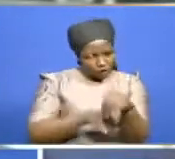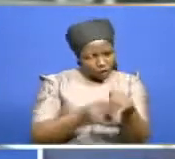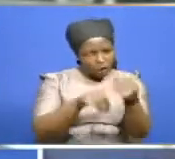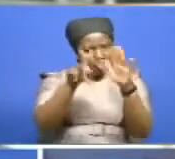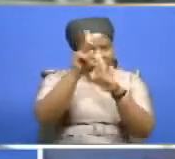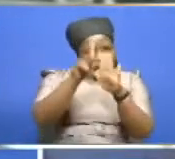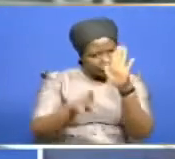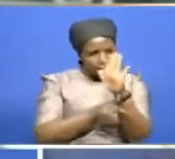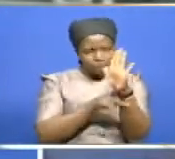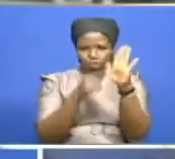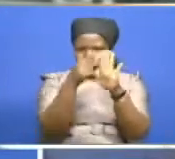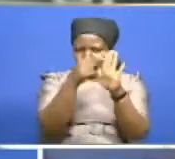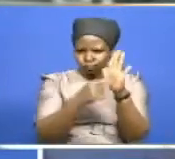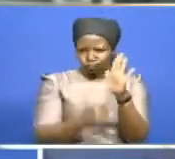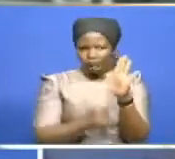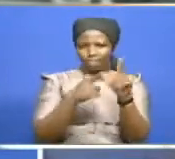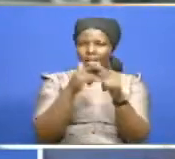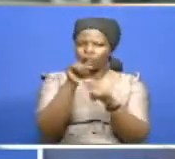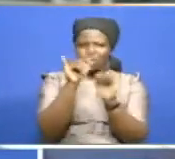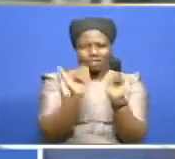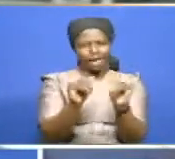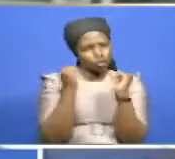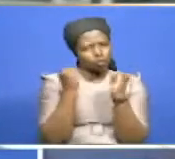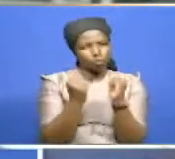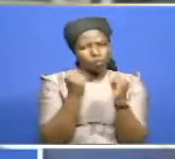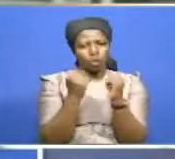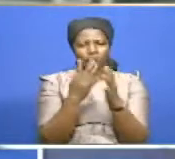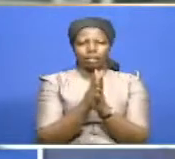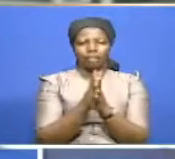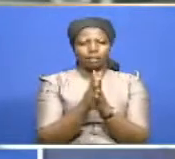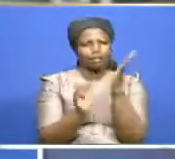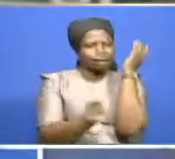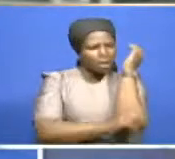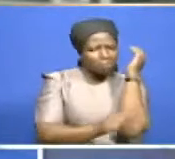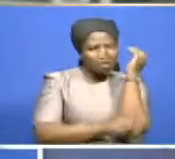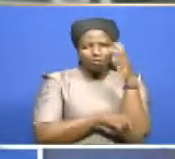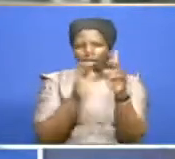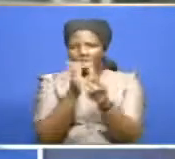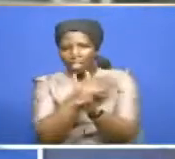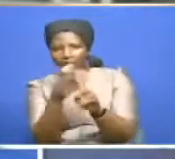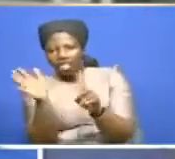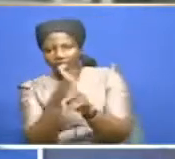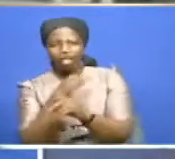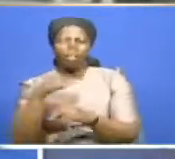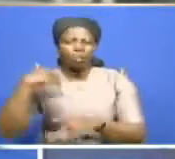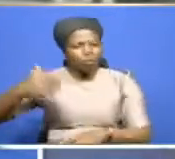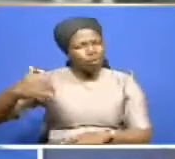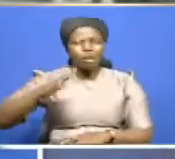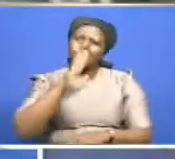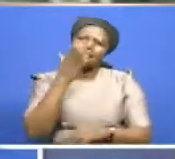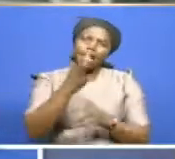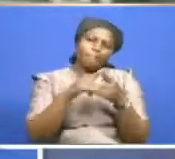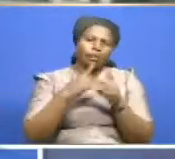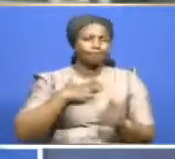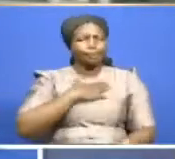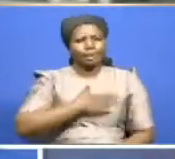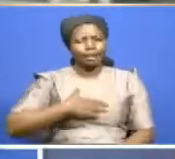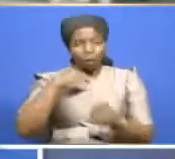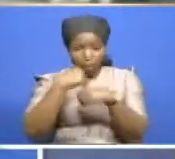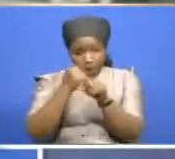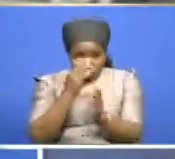principles, you will stand firm. The temptations and seductions will always be there. But please, ensure